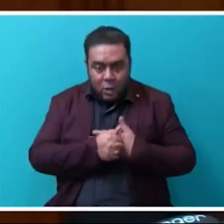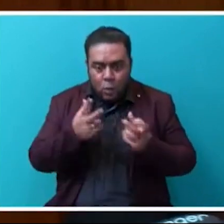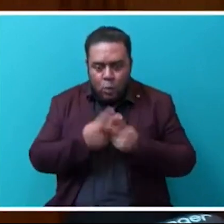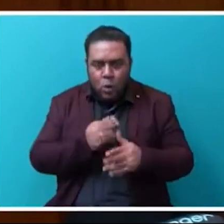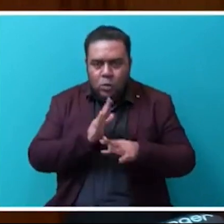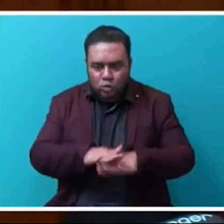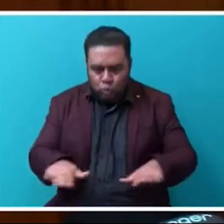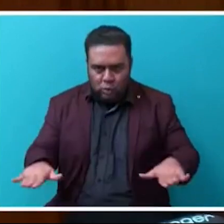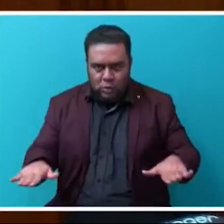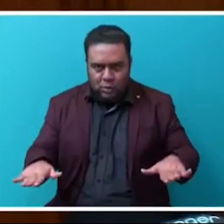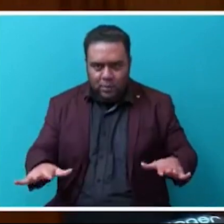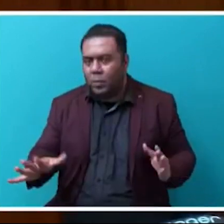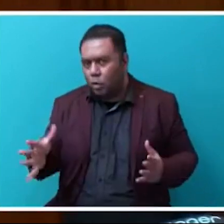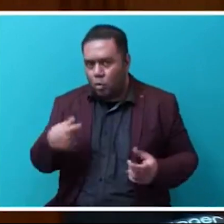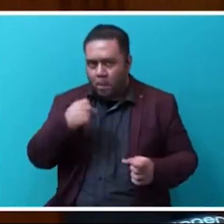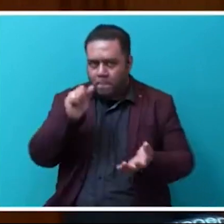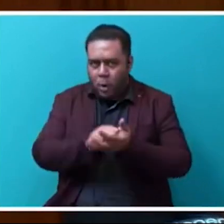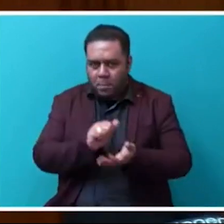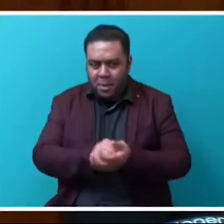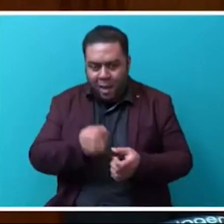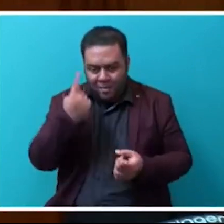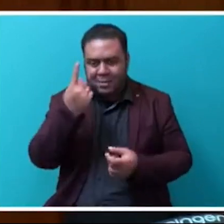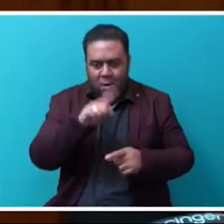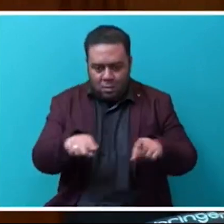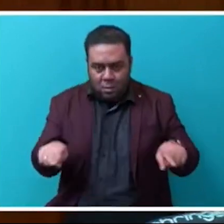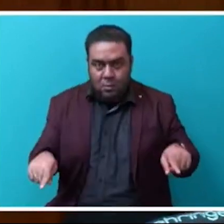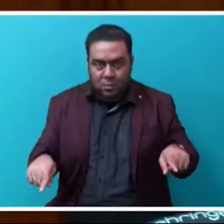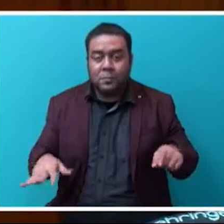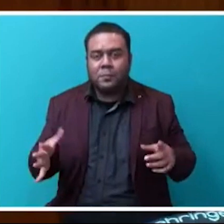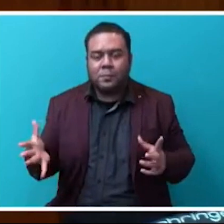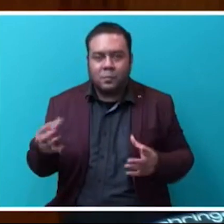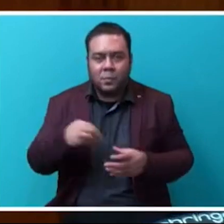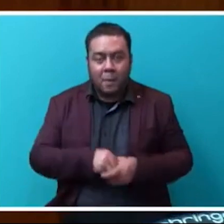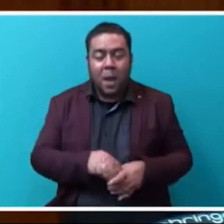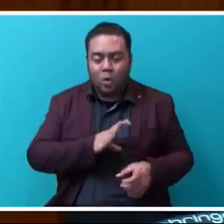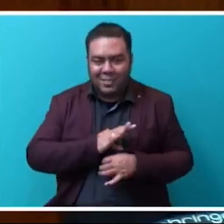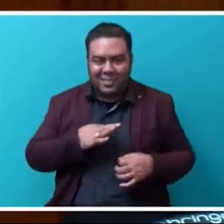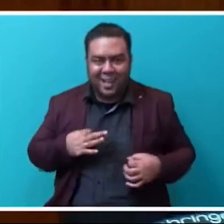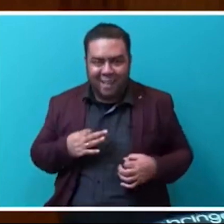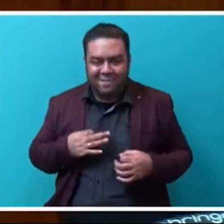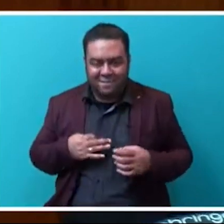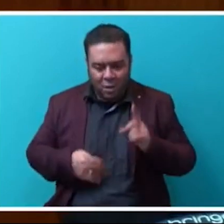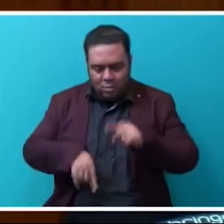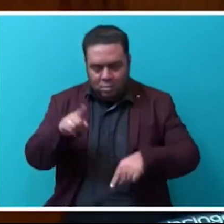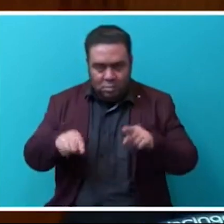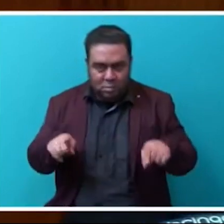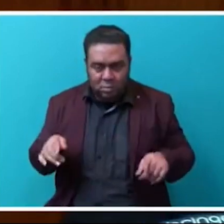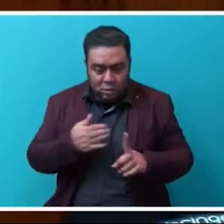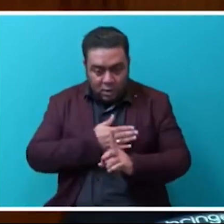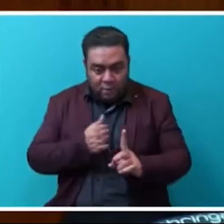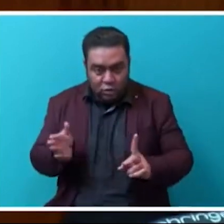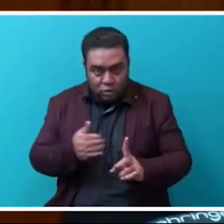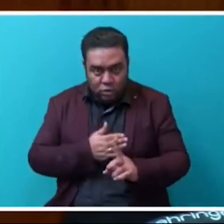children, to properly understand their circumstances, and to engage with my own staff in offering diversion. It means